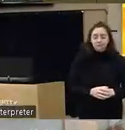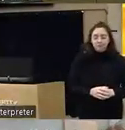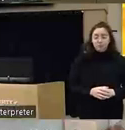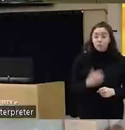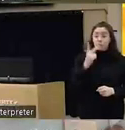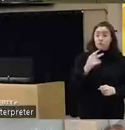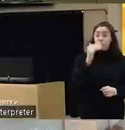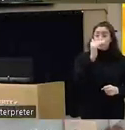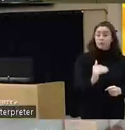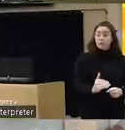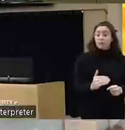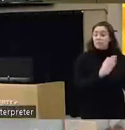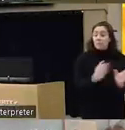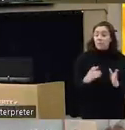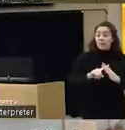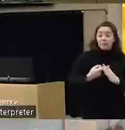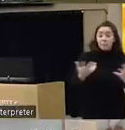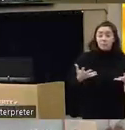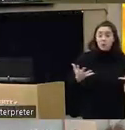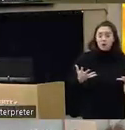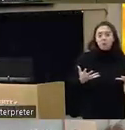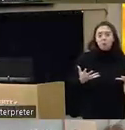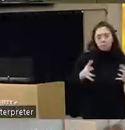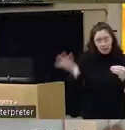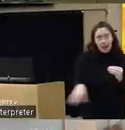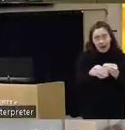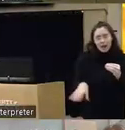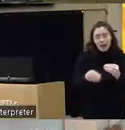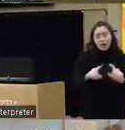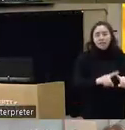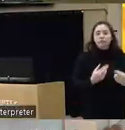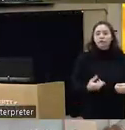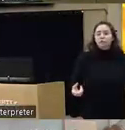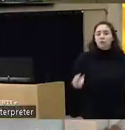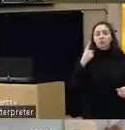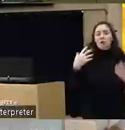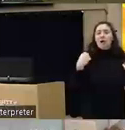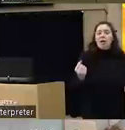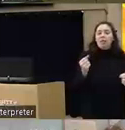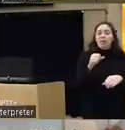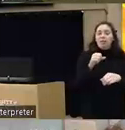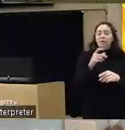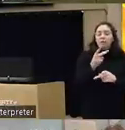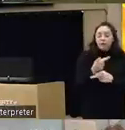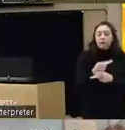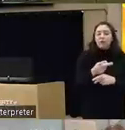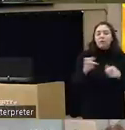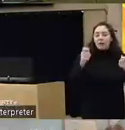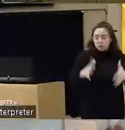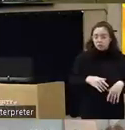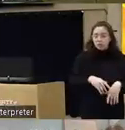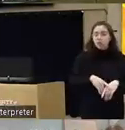plan in the beginning was to, of course, add resources such as behavioral health care managers, develop an interdisciplinary team